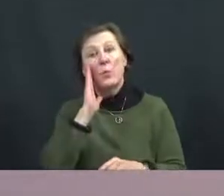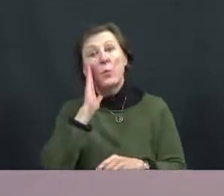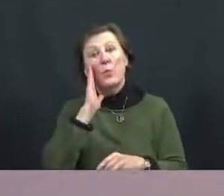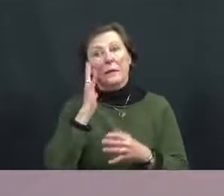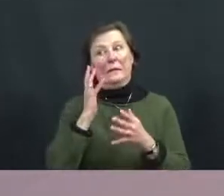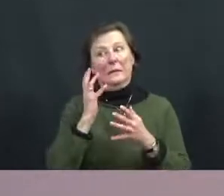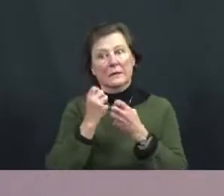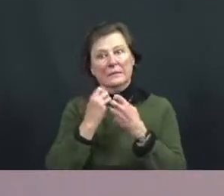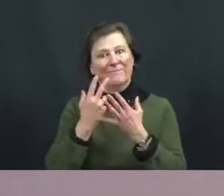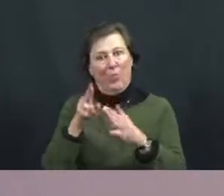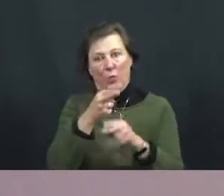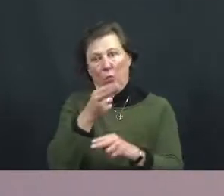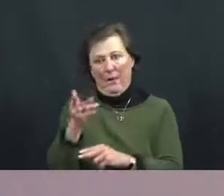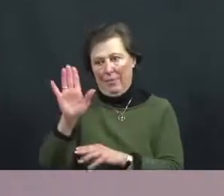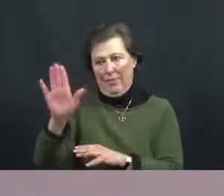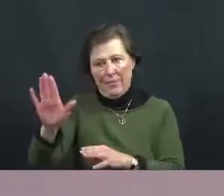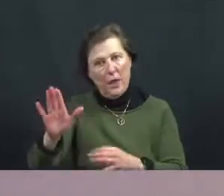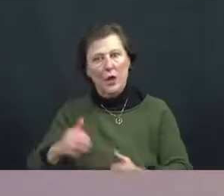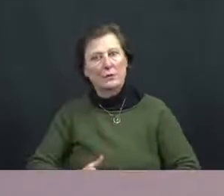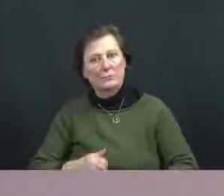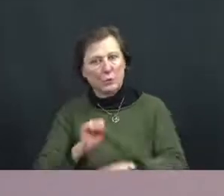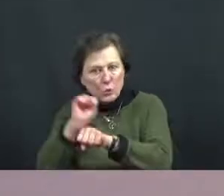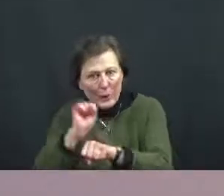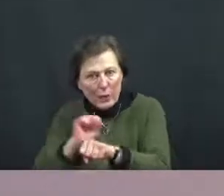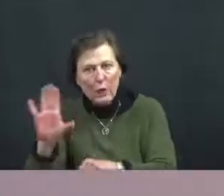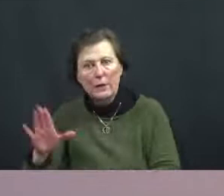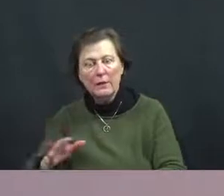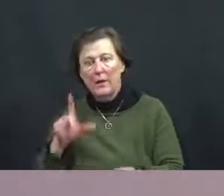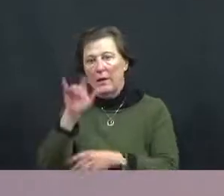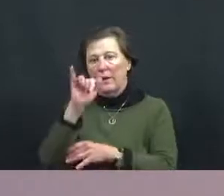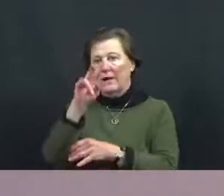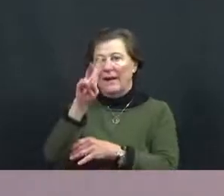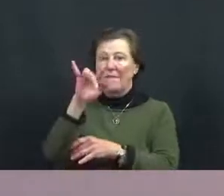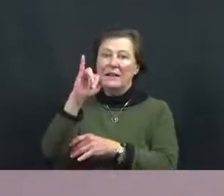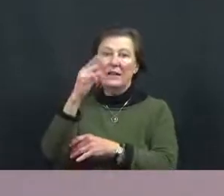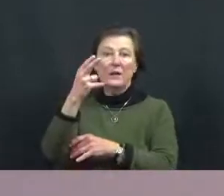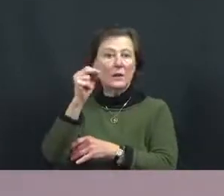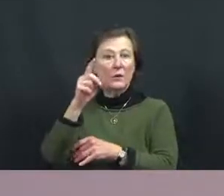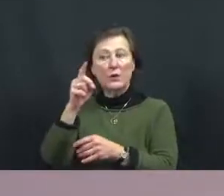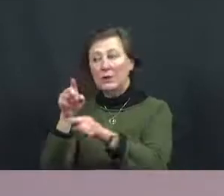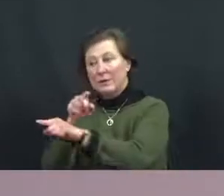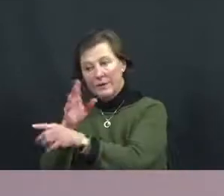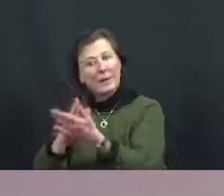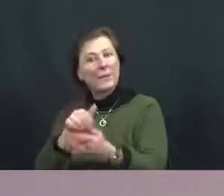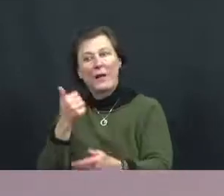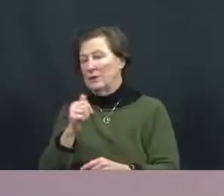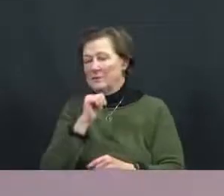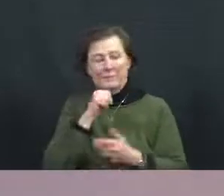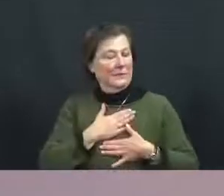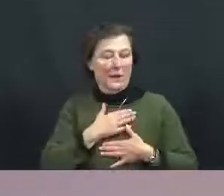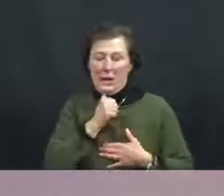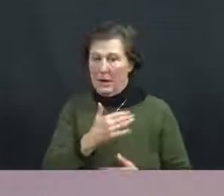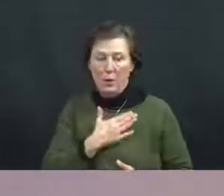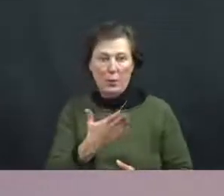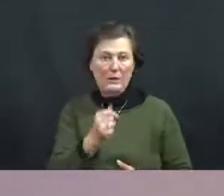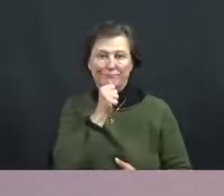their livelihood and their careers, and others are simply not willing to endure the trials and